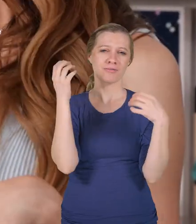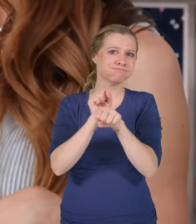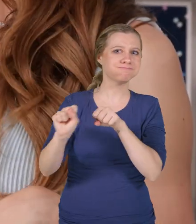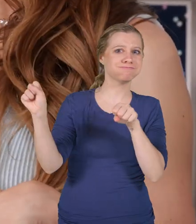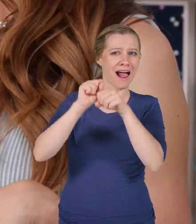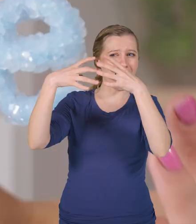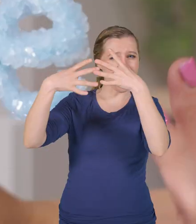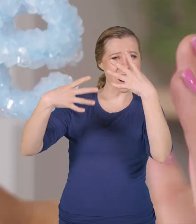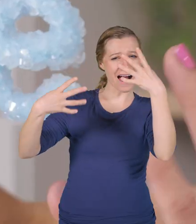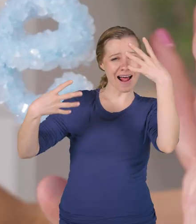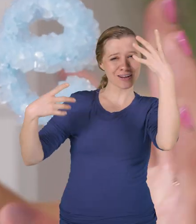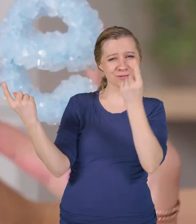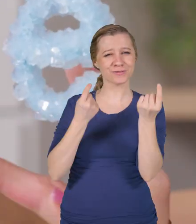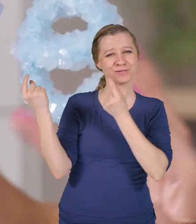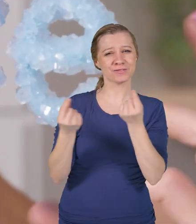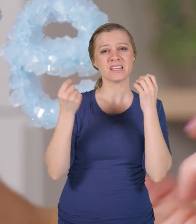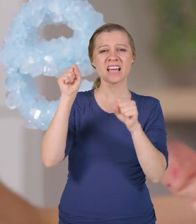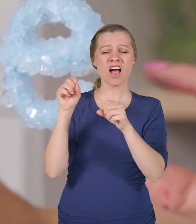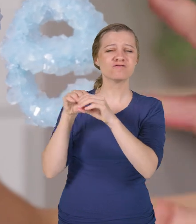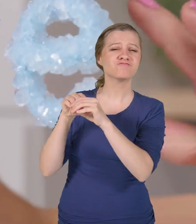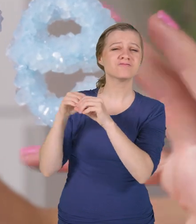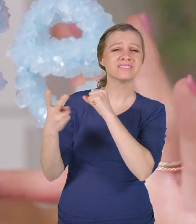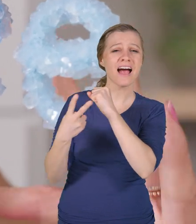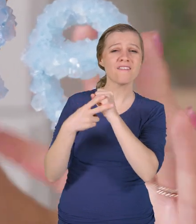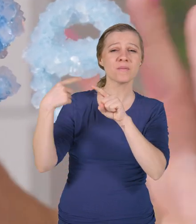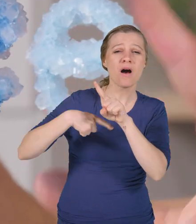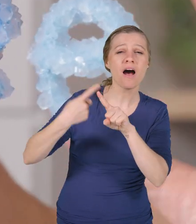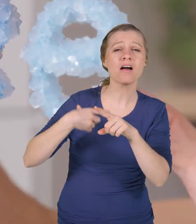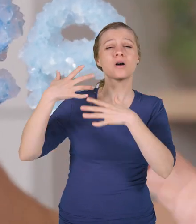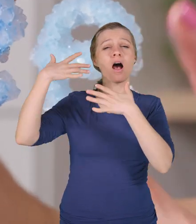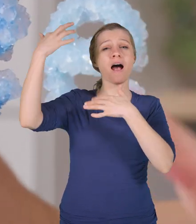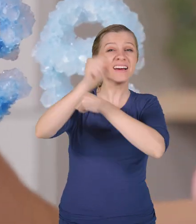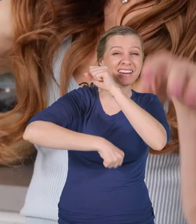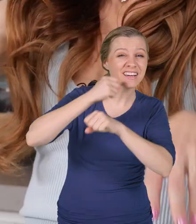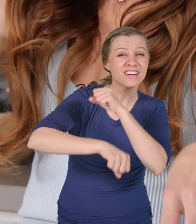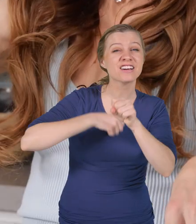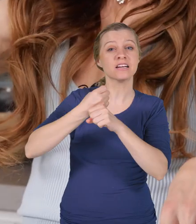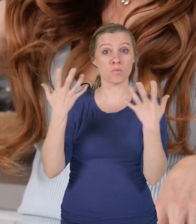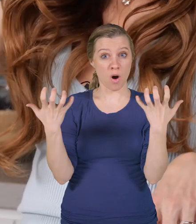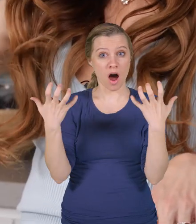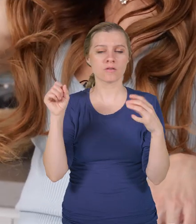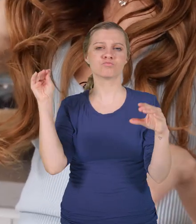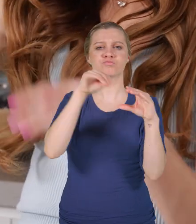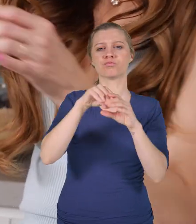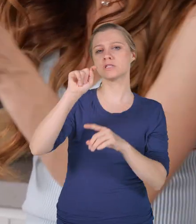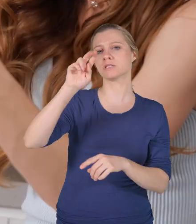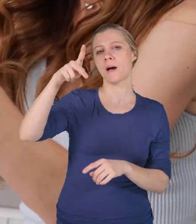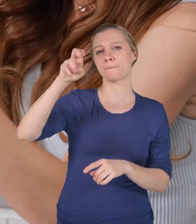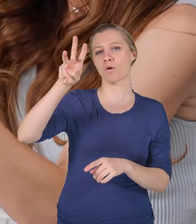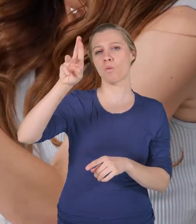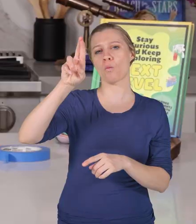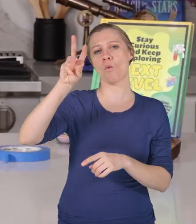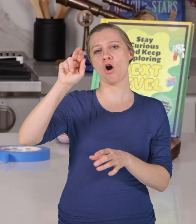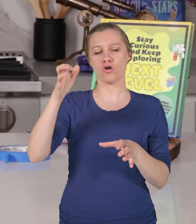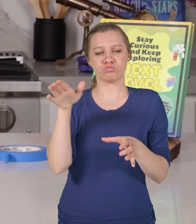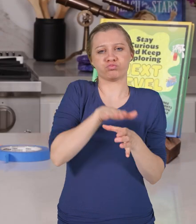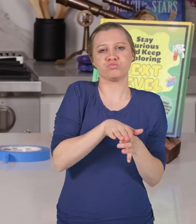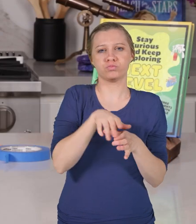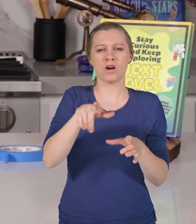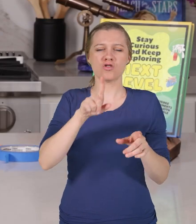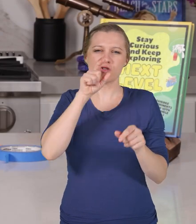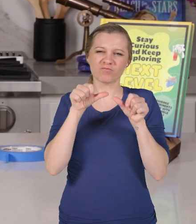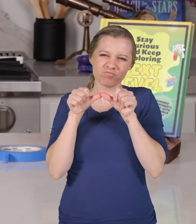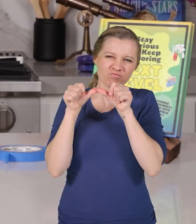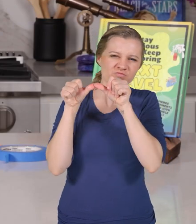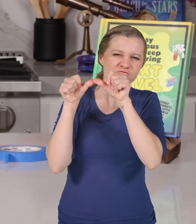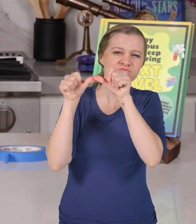we've got more work to do. If you want to store these for months or even years, I recommend just putting them in a Tupperware bin. These crystals are pretty resilient,